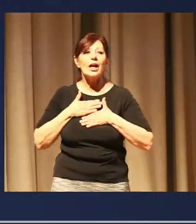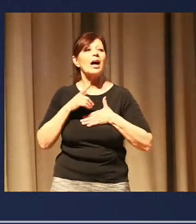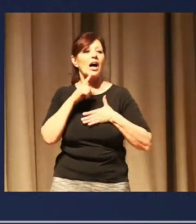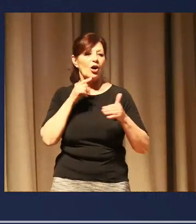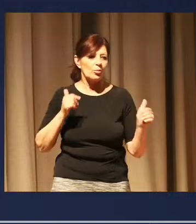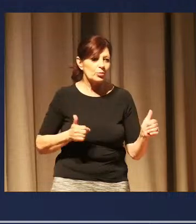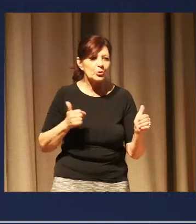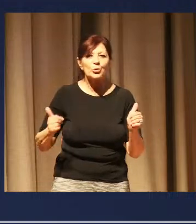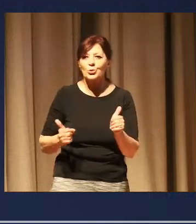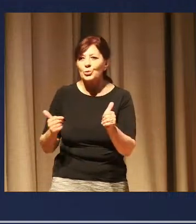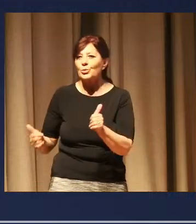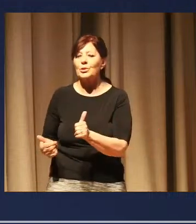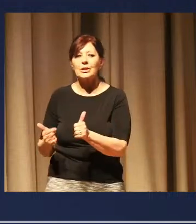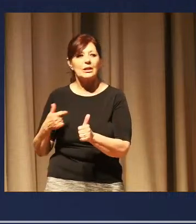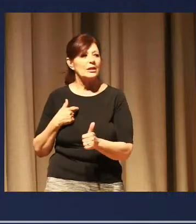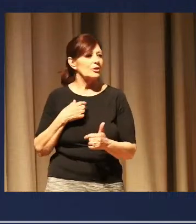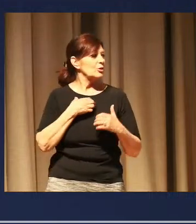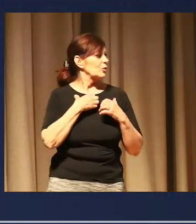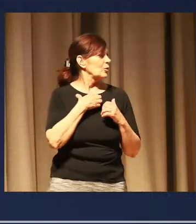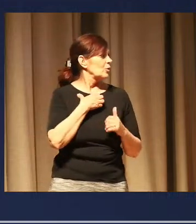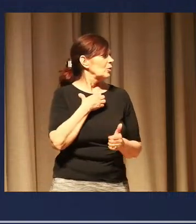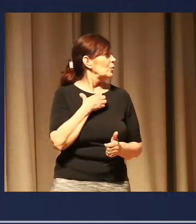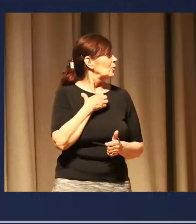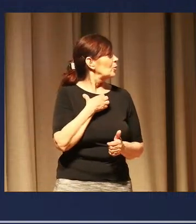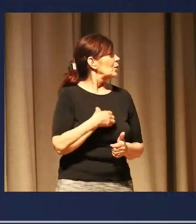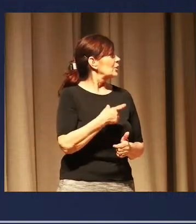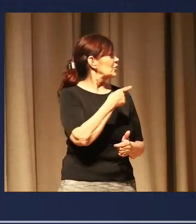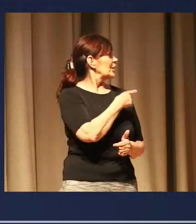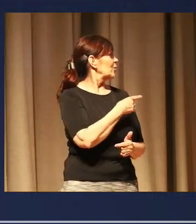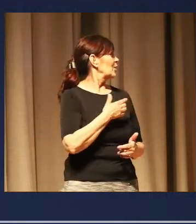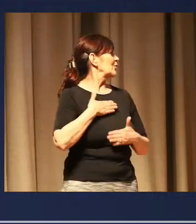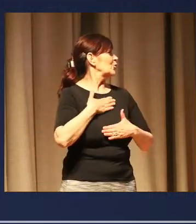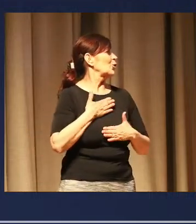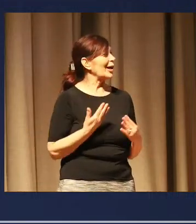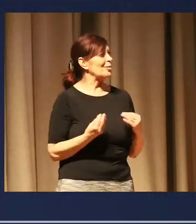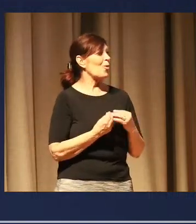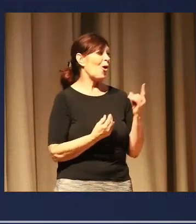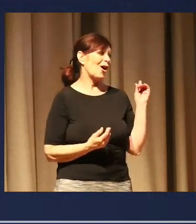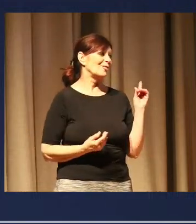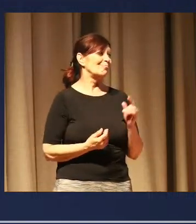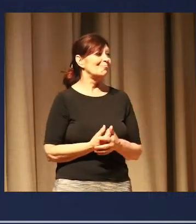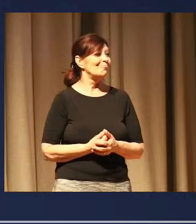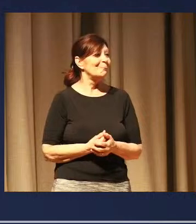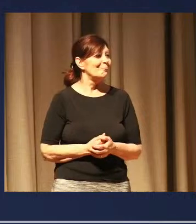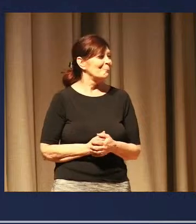pursued. I just wish he enjoyed his visit to Buffalo more.